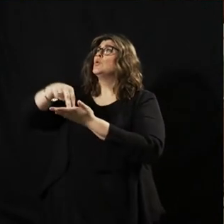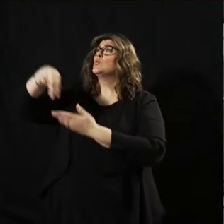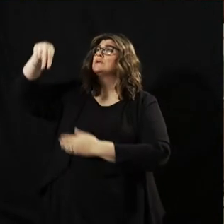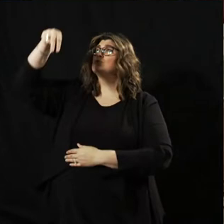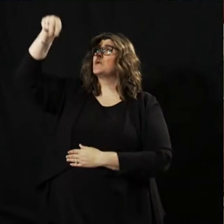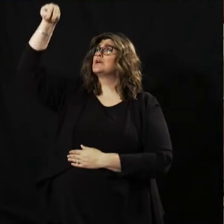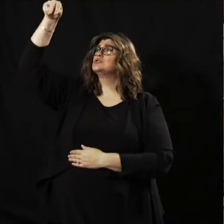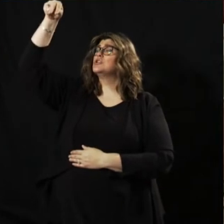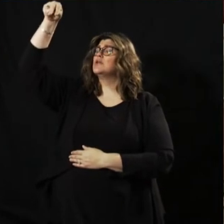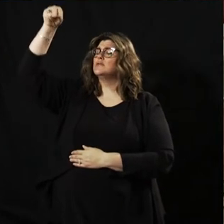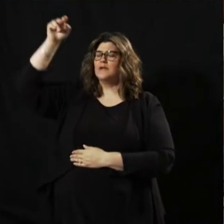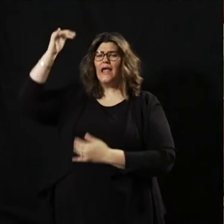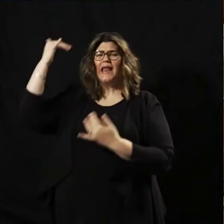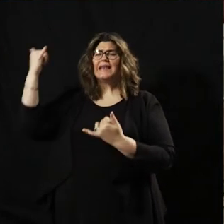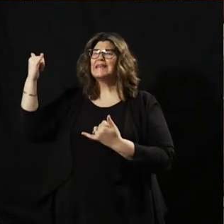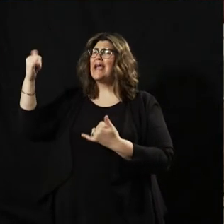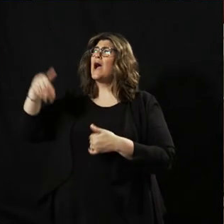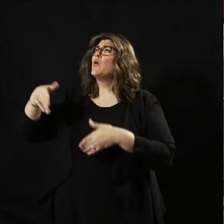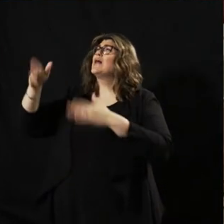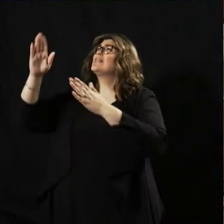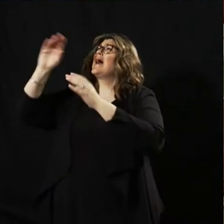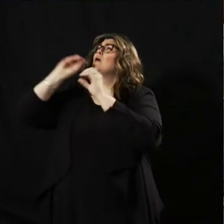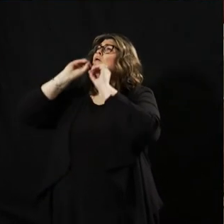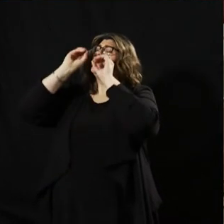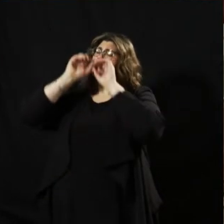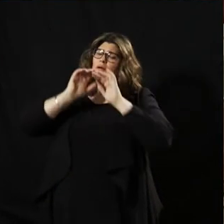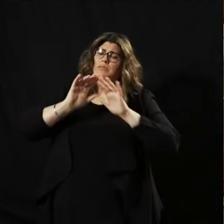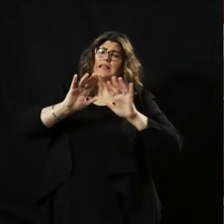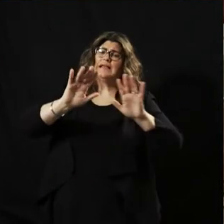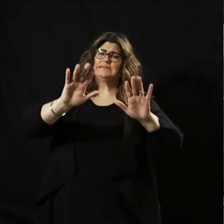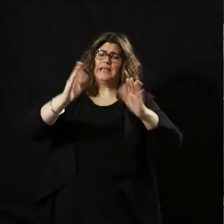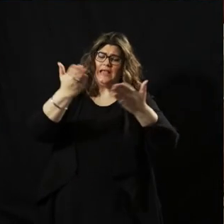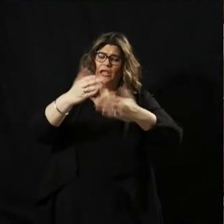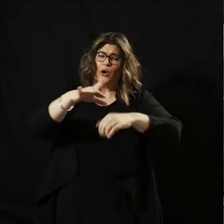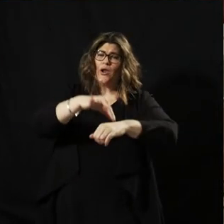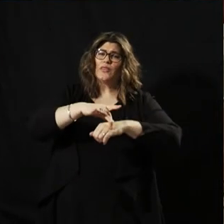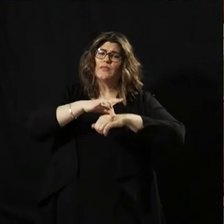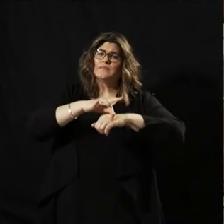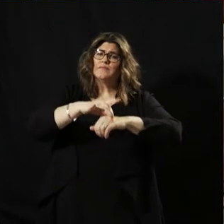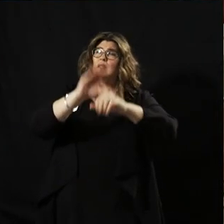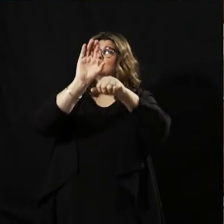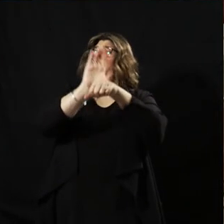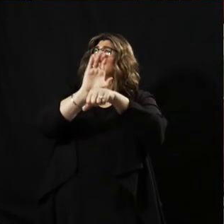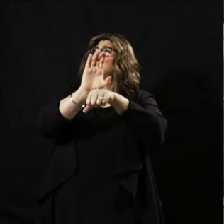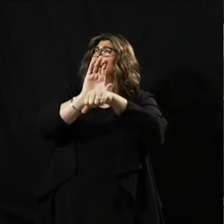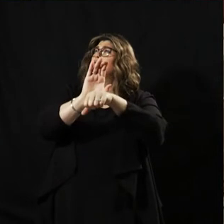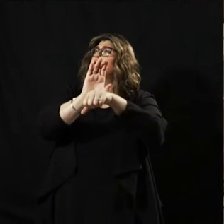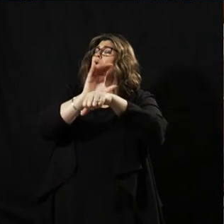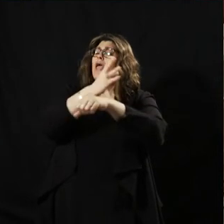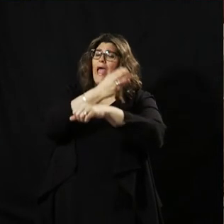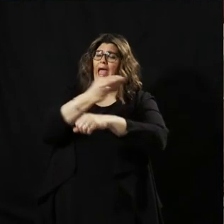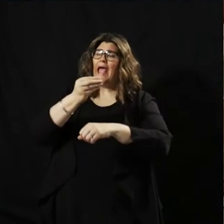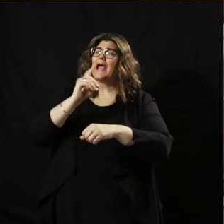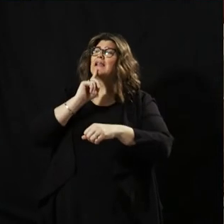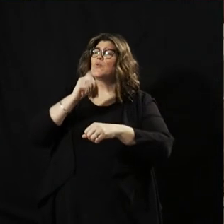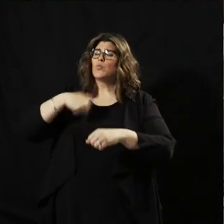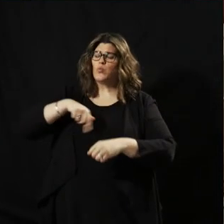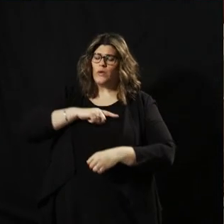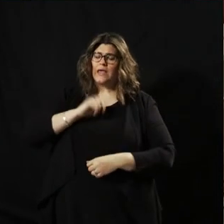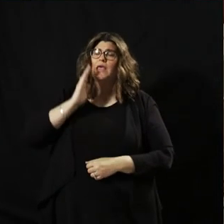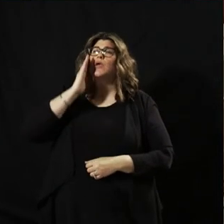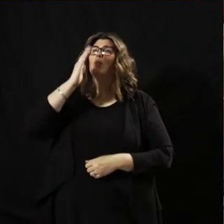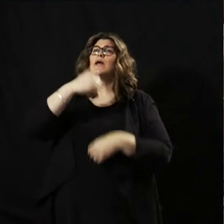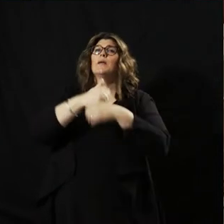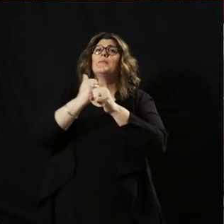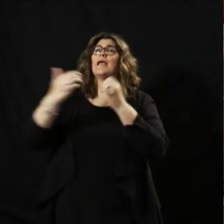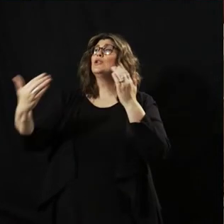stir up in your church a spirit of adoption, so that, renewed